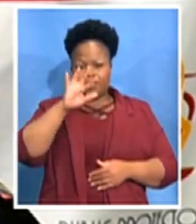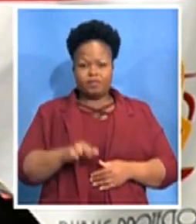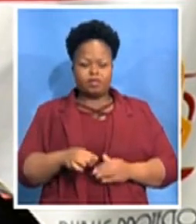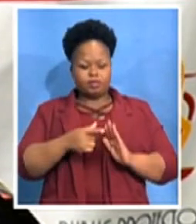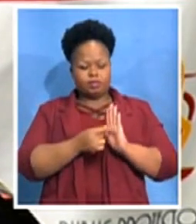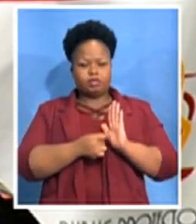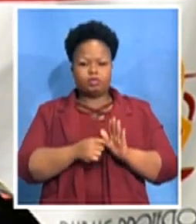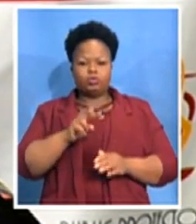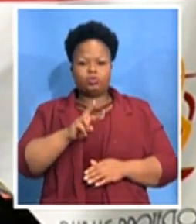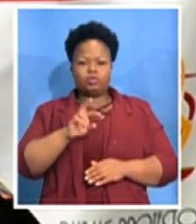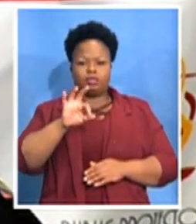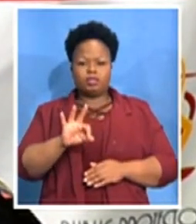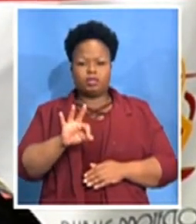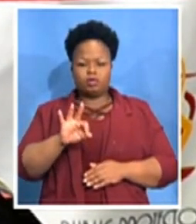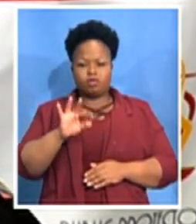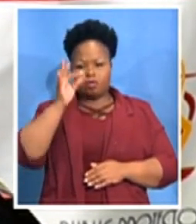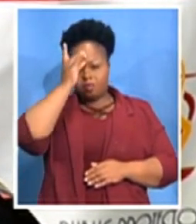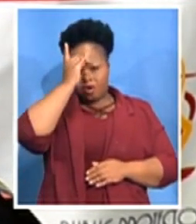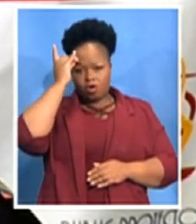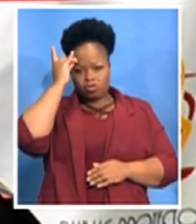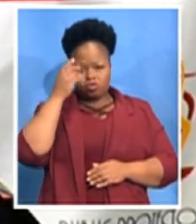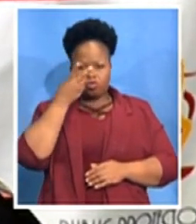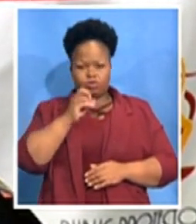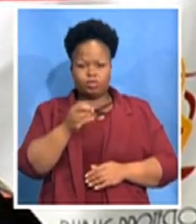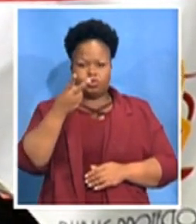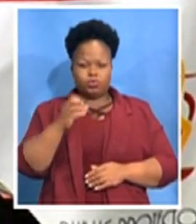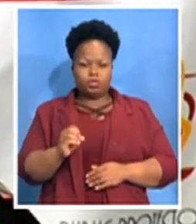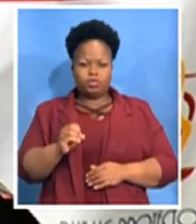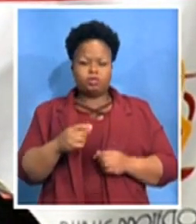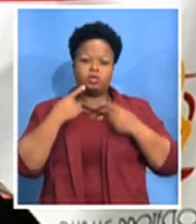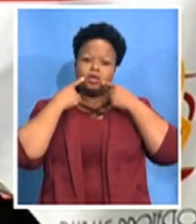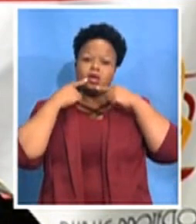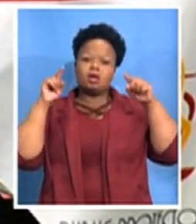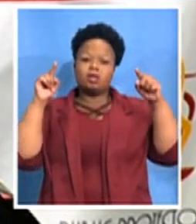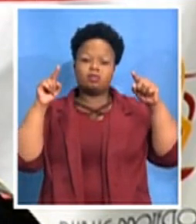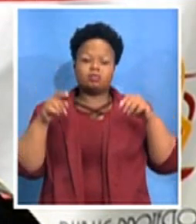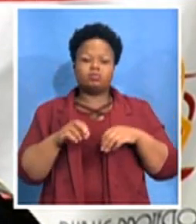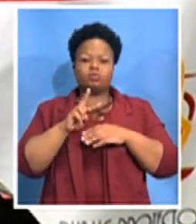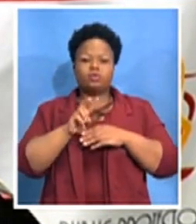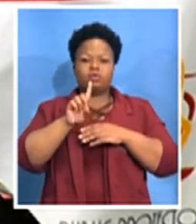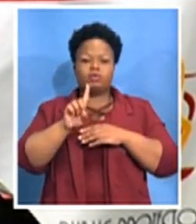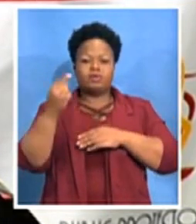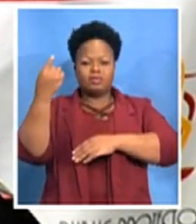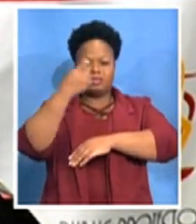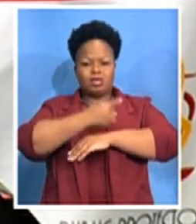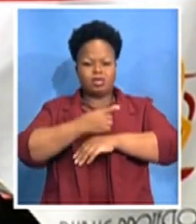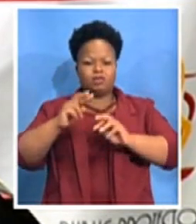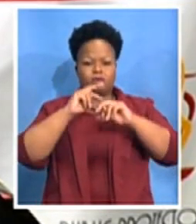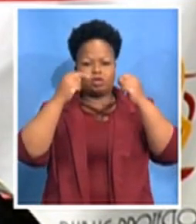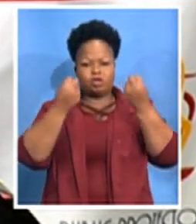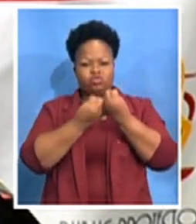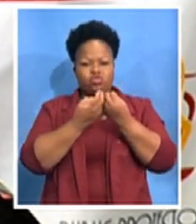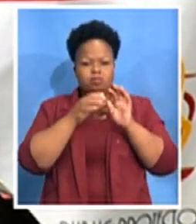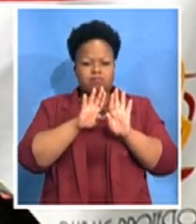2020, announced a 21-day national lockdown as part of measures aimed at containing the rapid